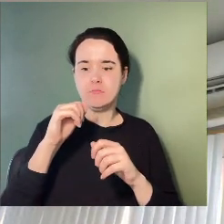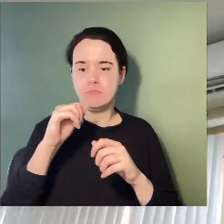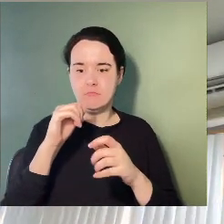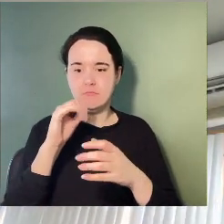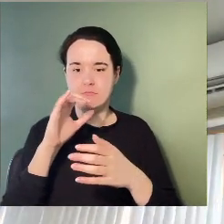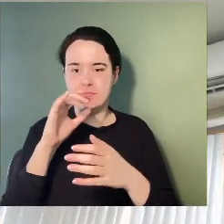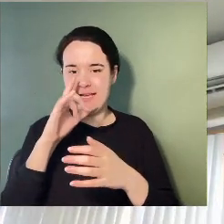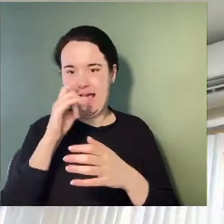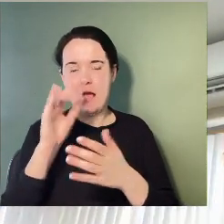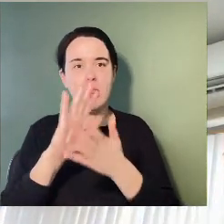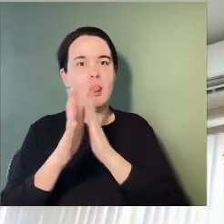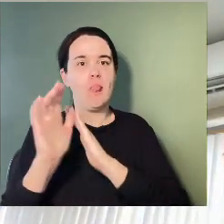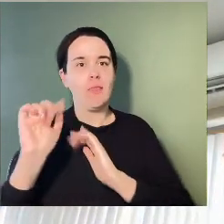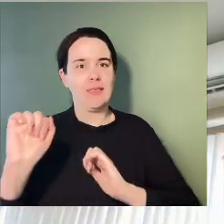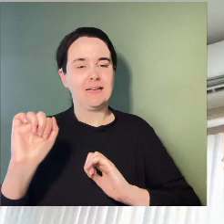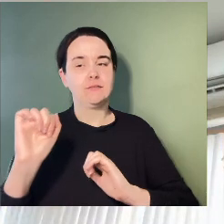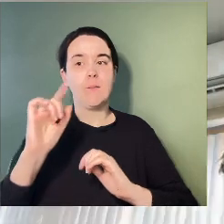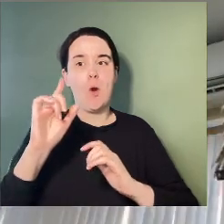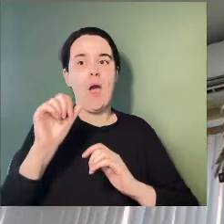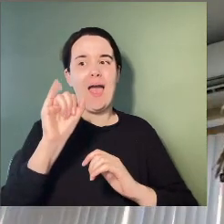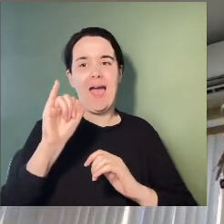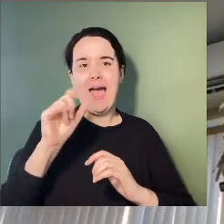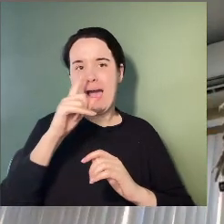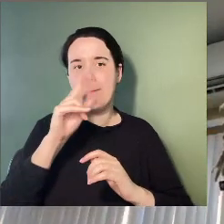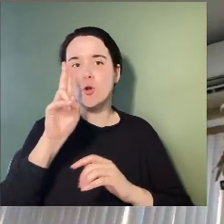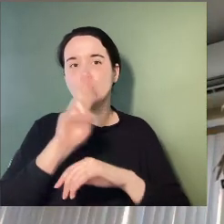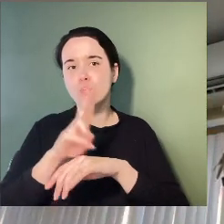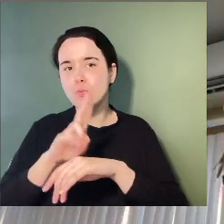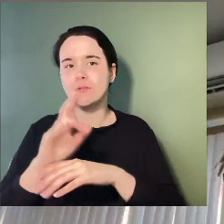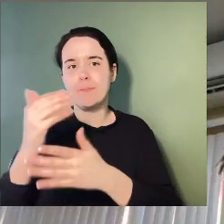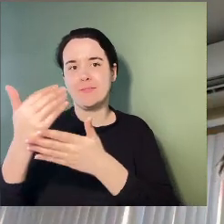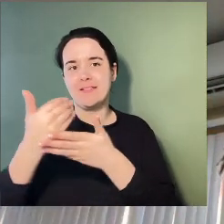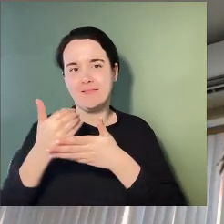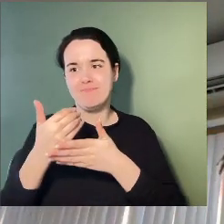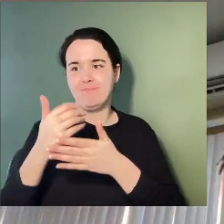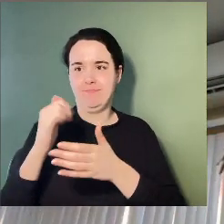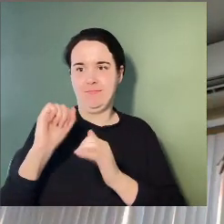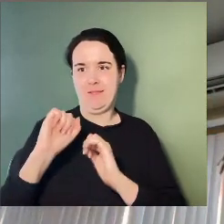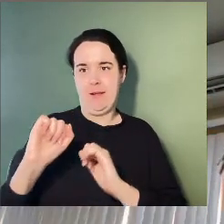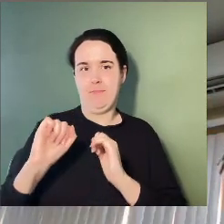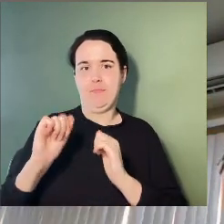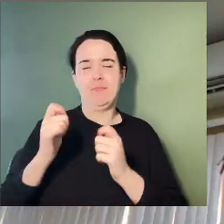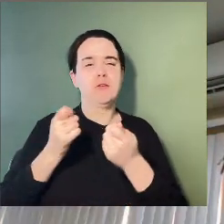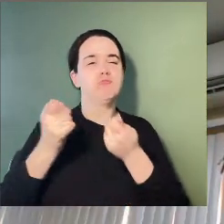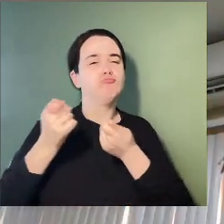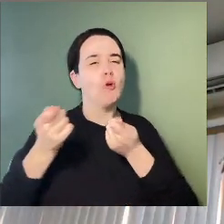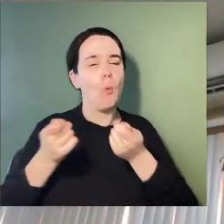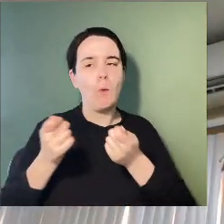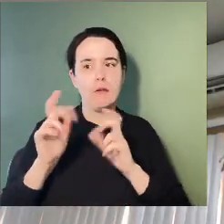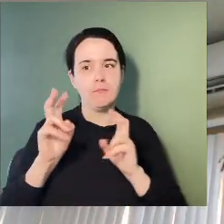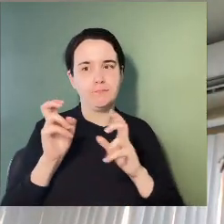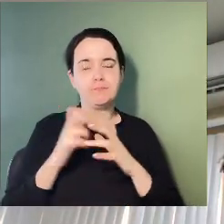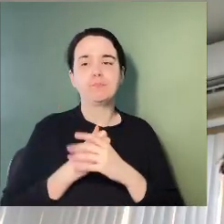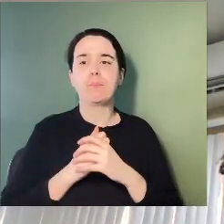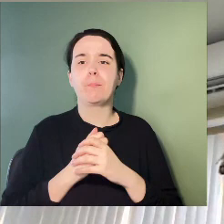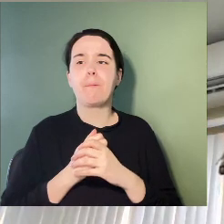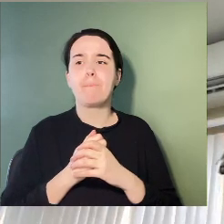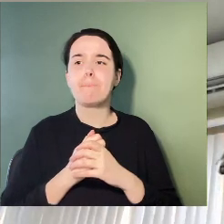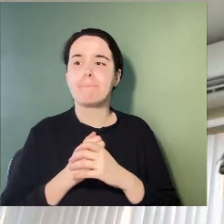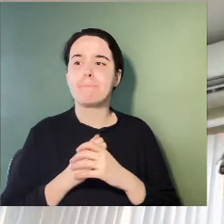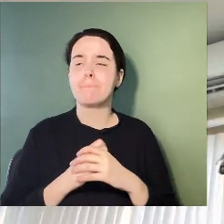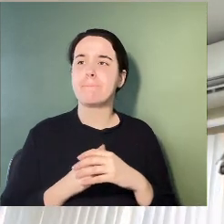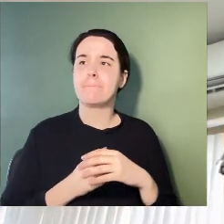also there's also a need for us to localize the use of AI to speak to local